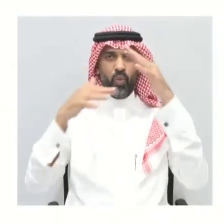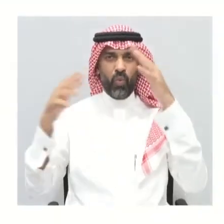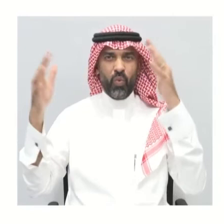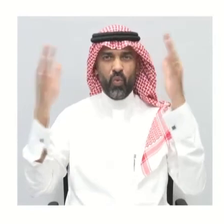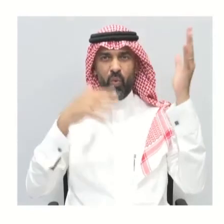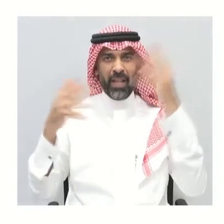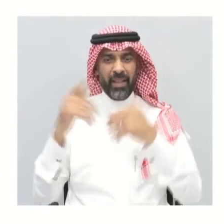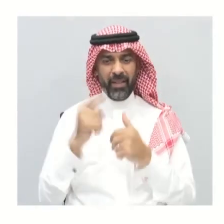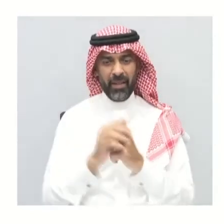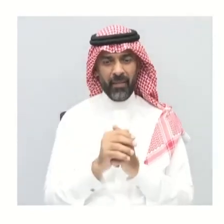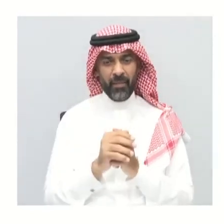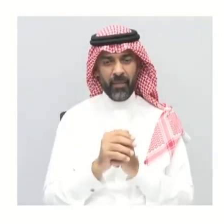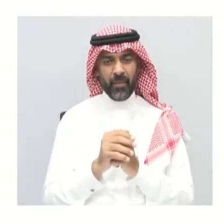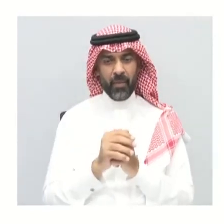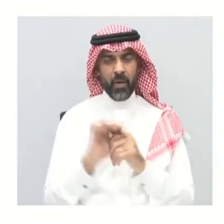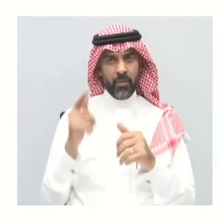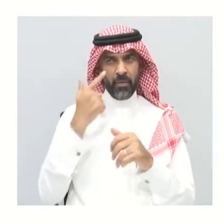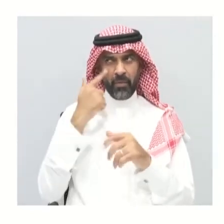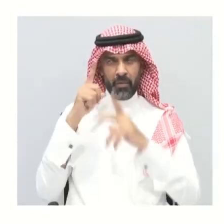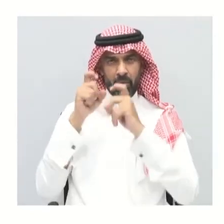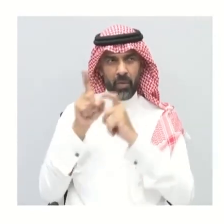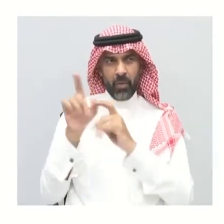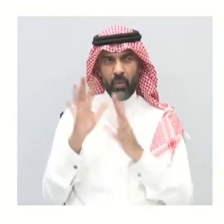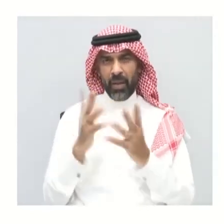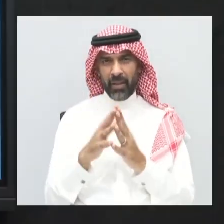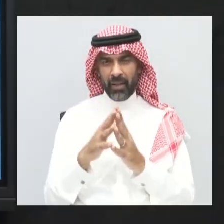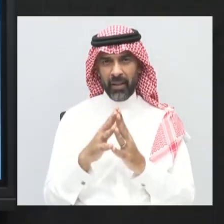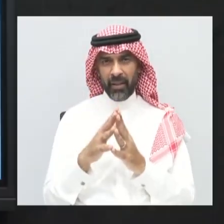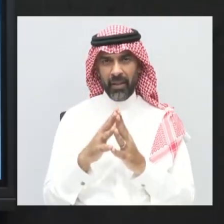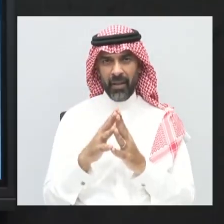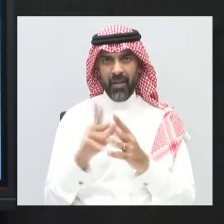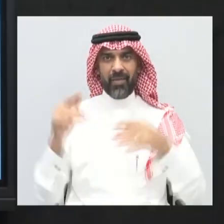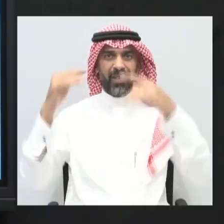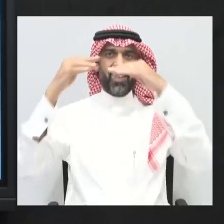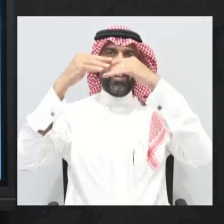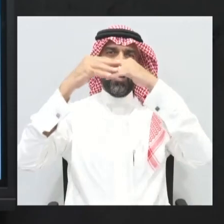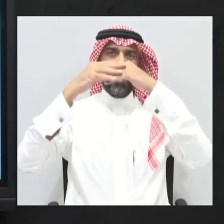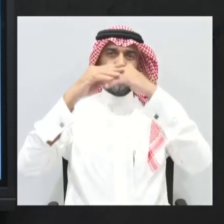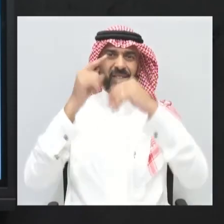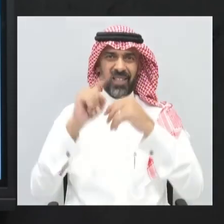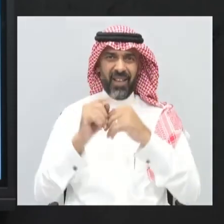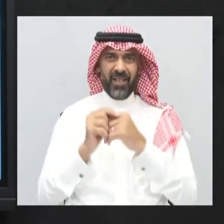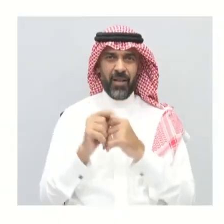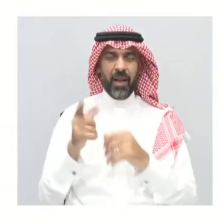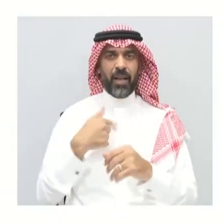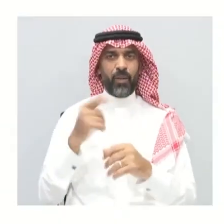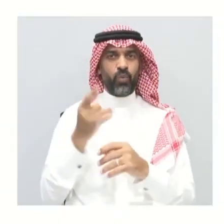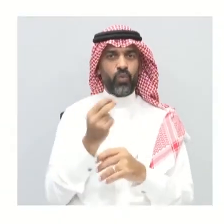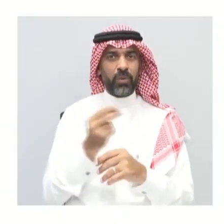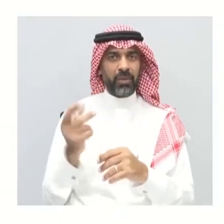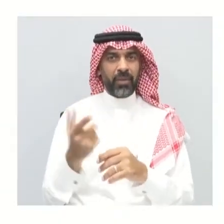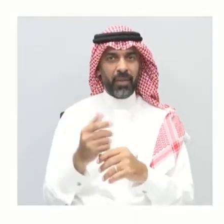So oh, look at the picture. Is it windy or cloudy? It's cloudy. Excellent. Let's write cloudy.